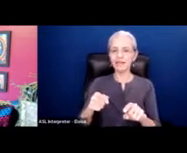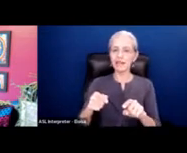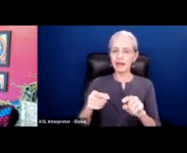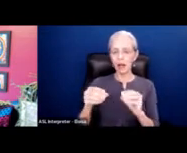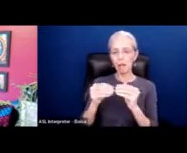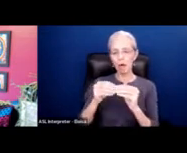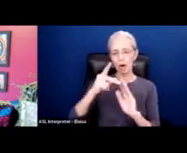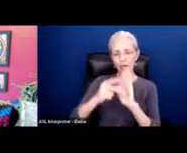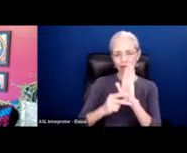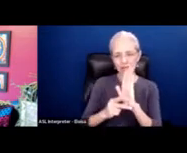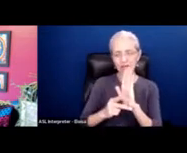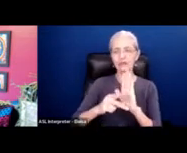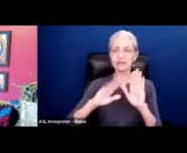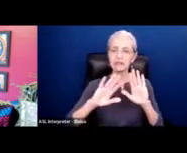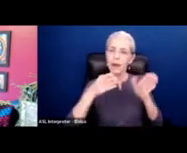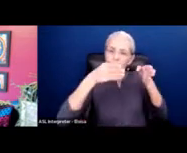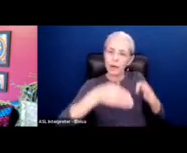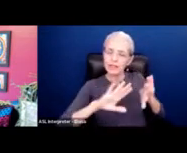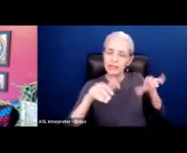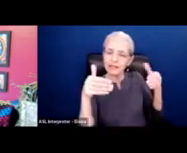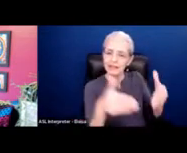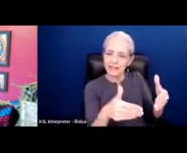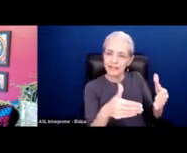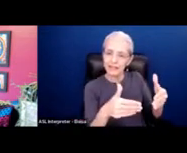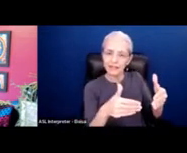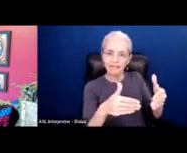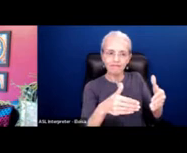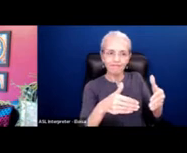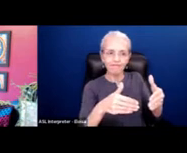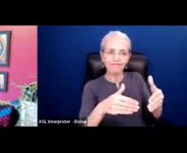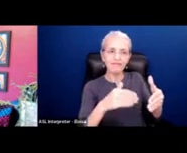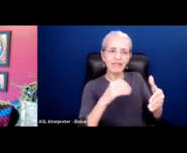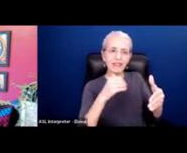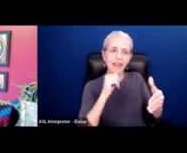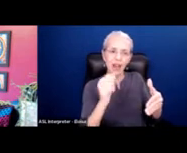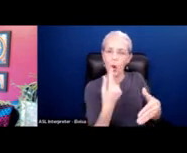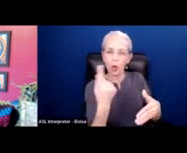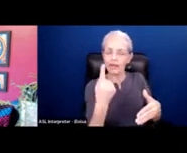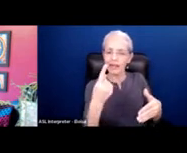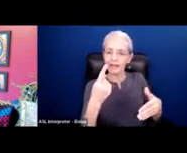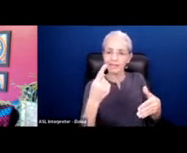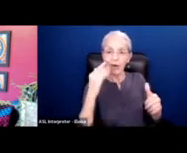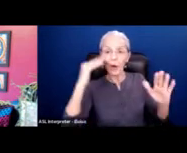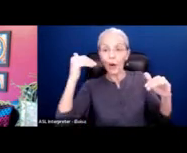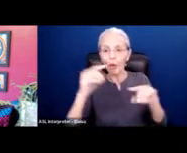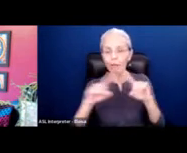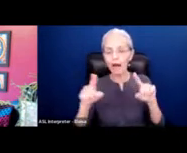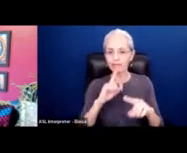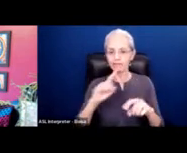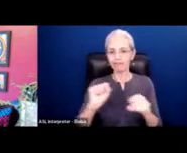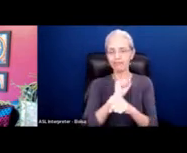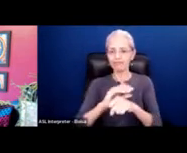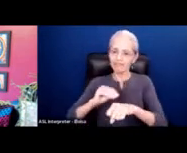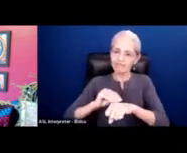thinking, planning, and practice not just aspirational, but a concrete reality in the lives of people across the